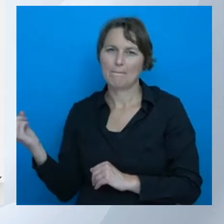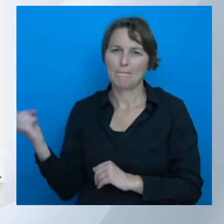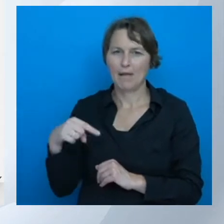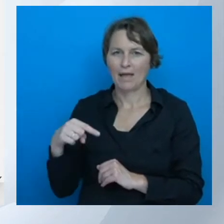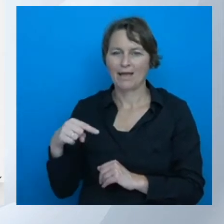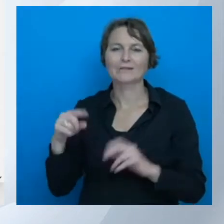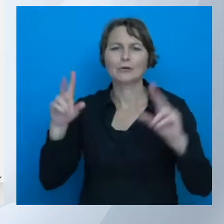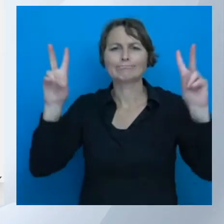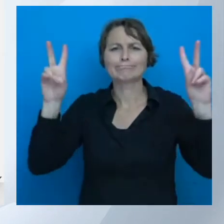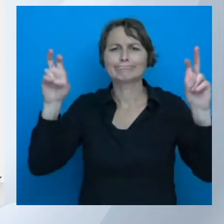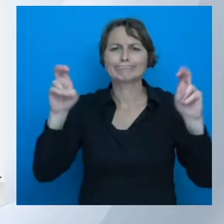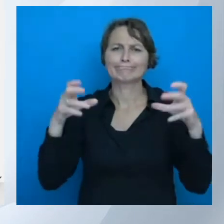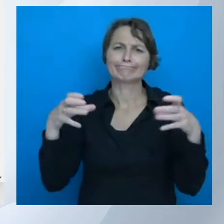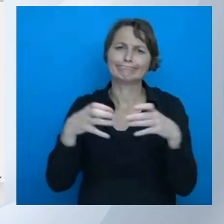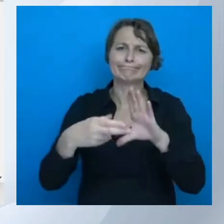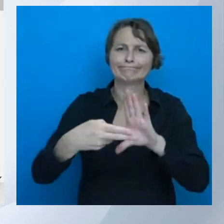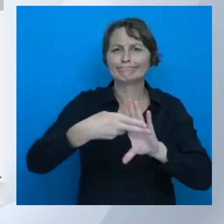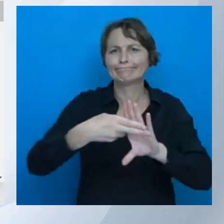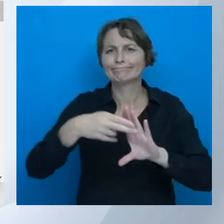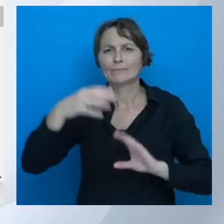So I just go back.